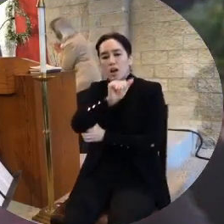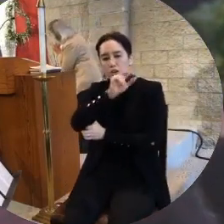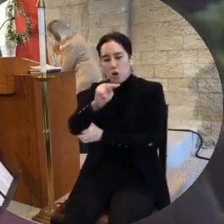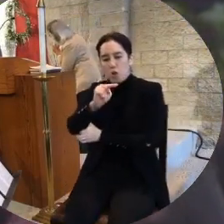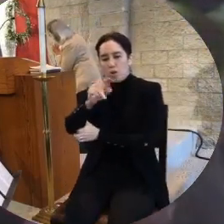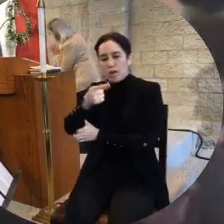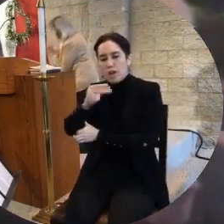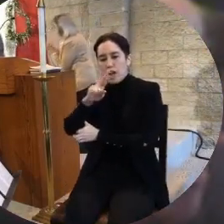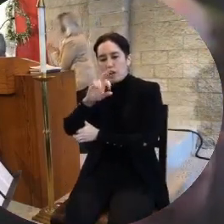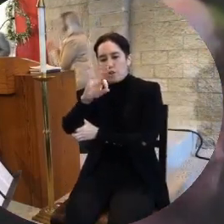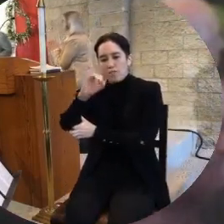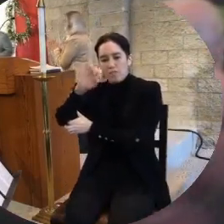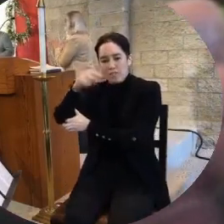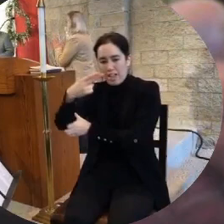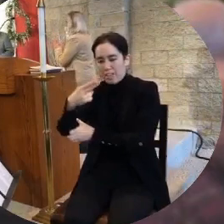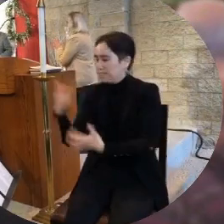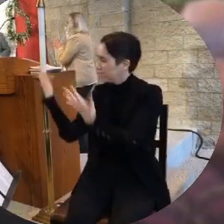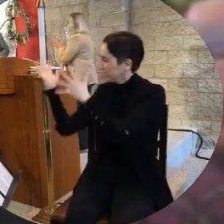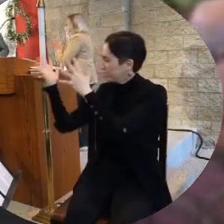Welcome.